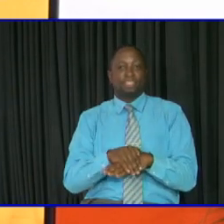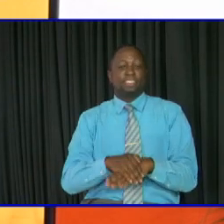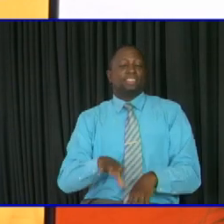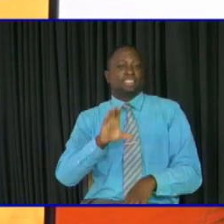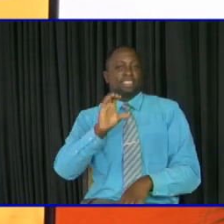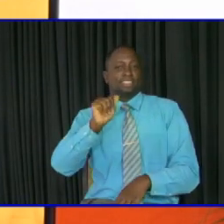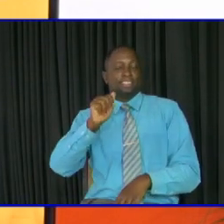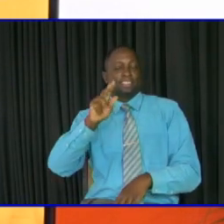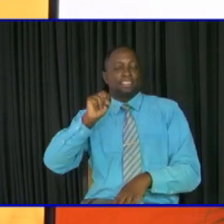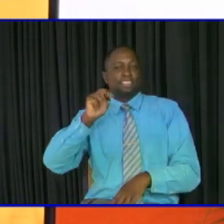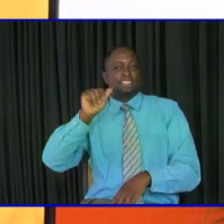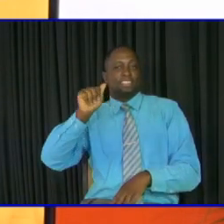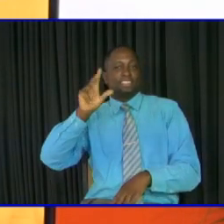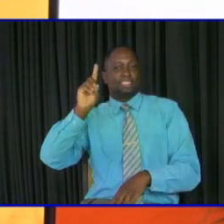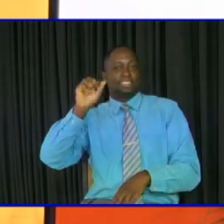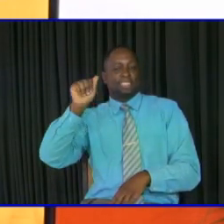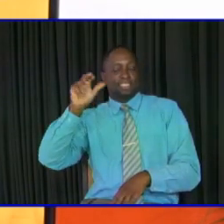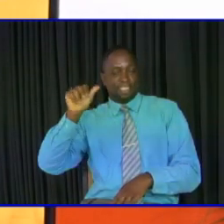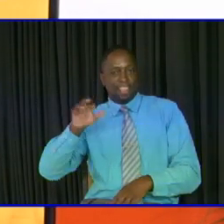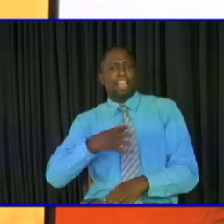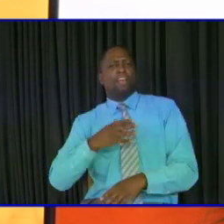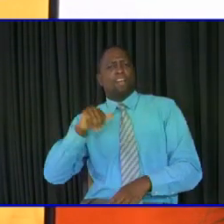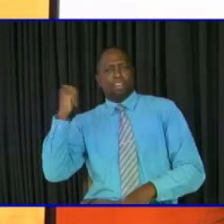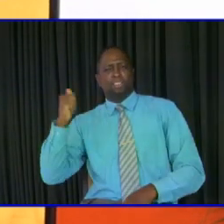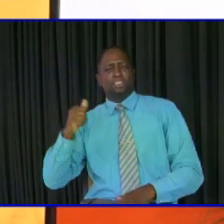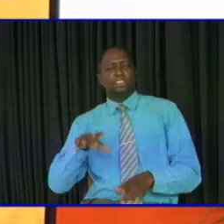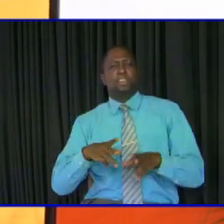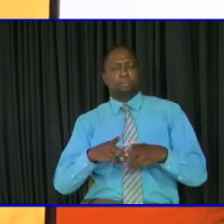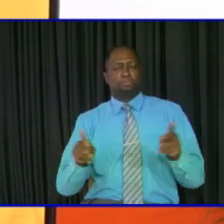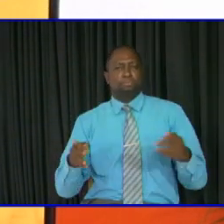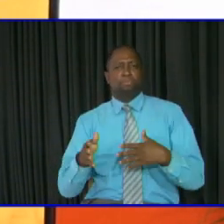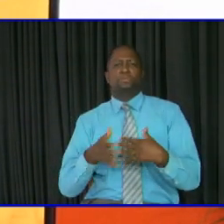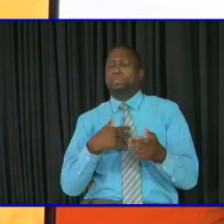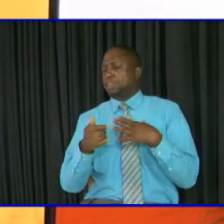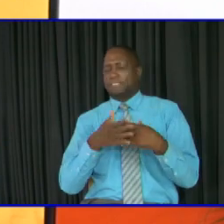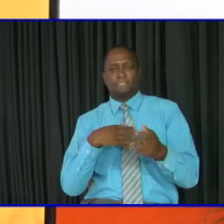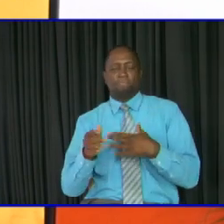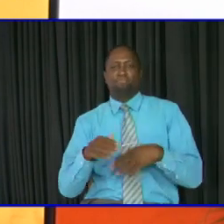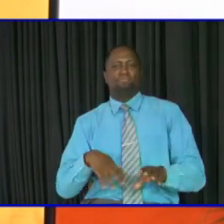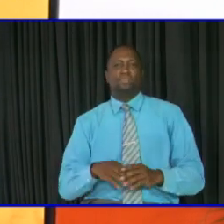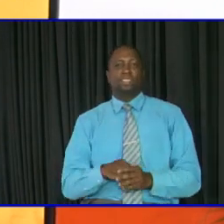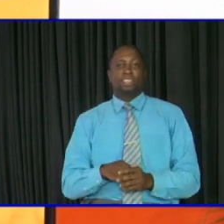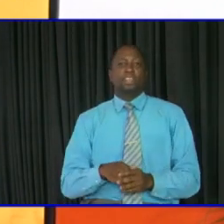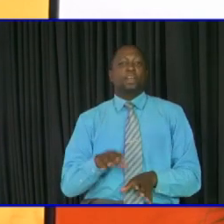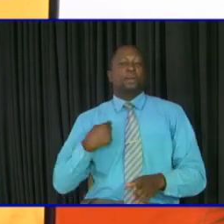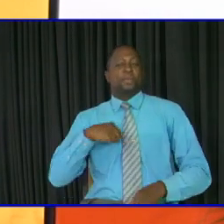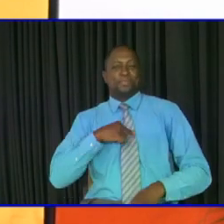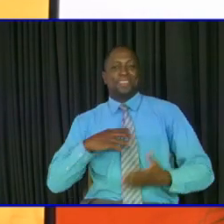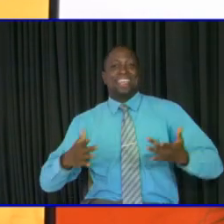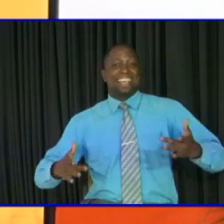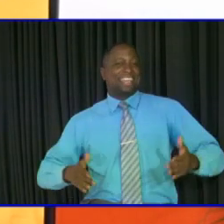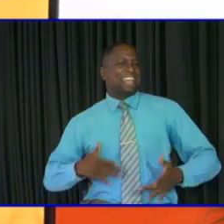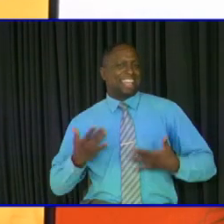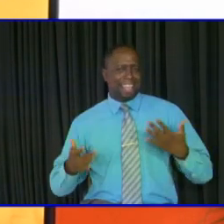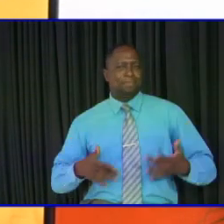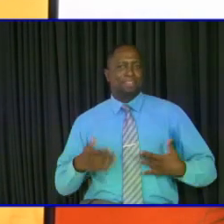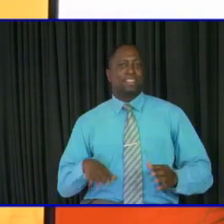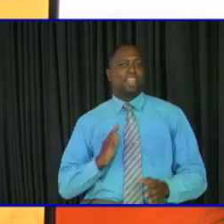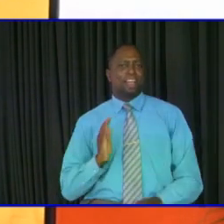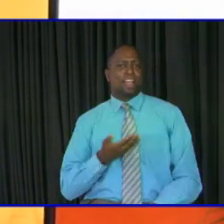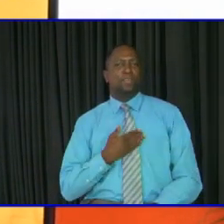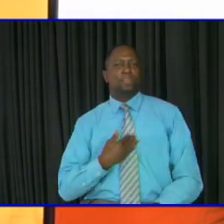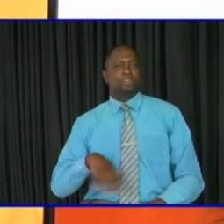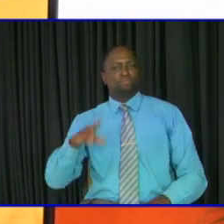Canada, other places outside of Jamaica. And yes, we're happy that our brothers and